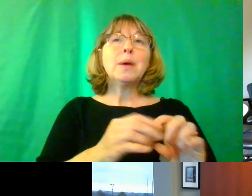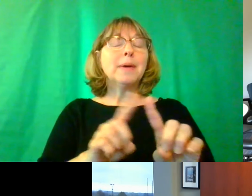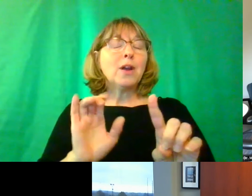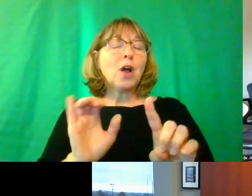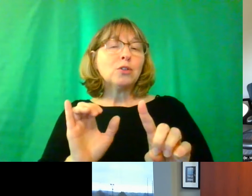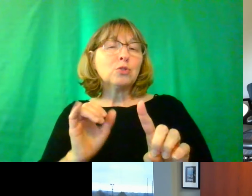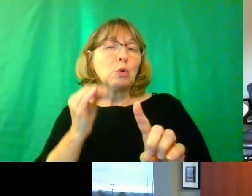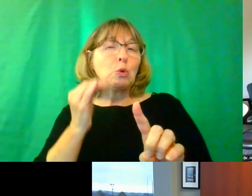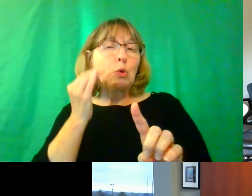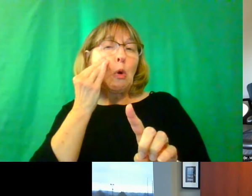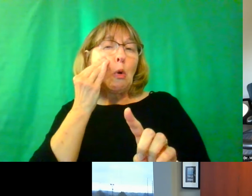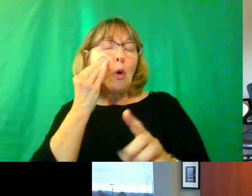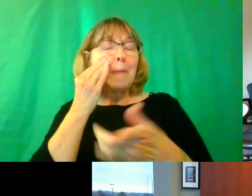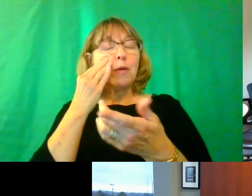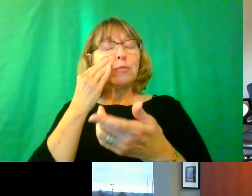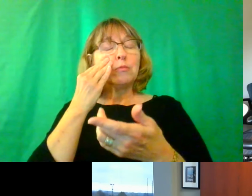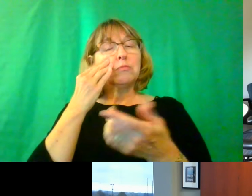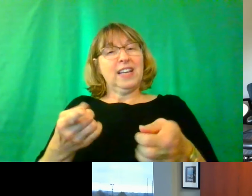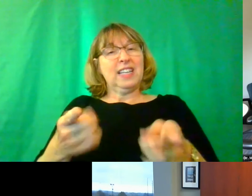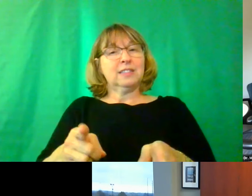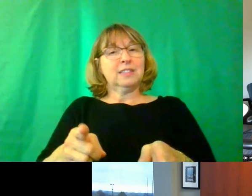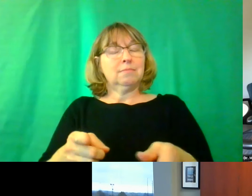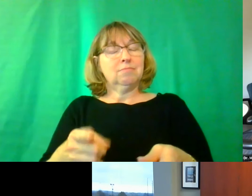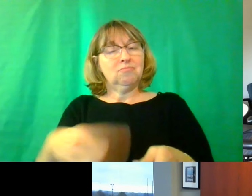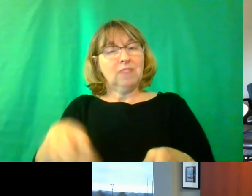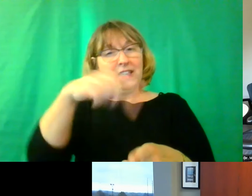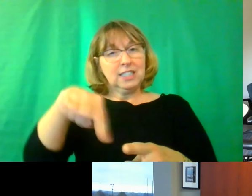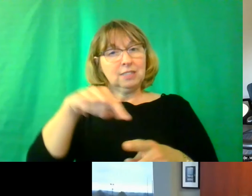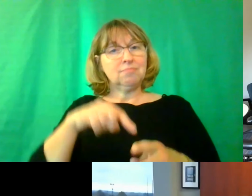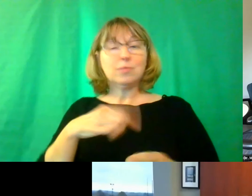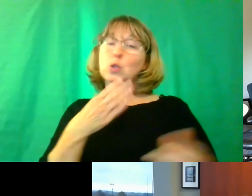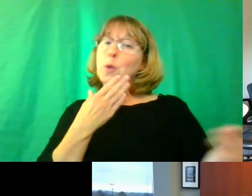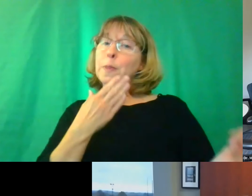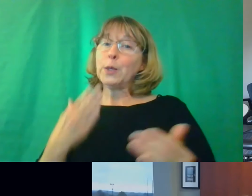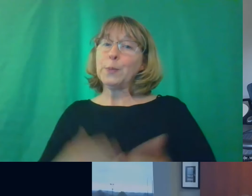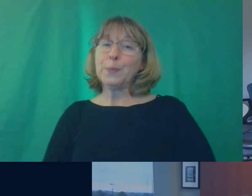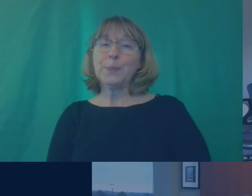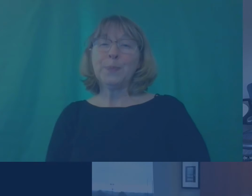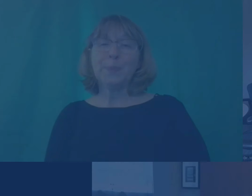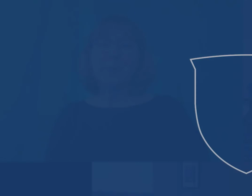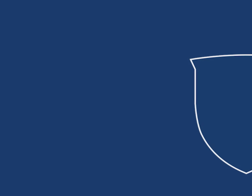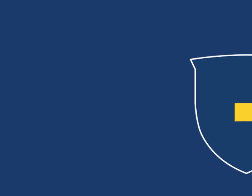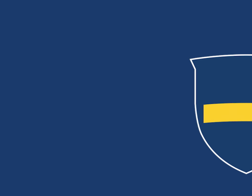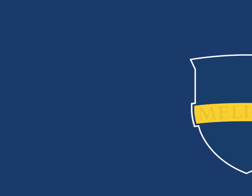So thank you all for attending, and thank you to our speakers. Yeah, thank you. Thanks.